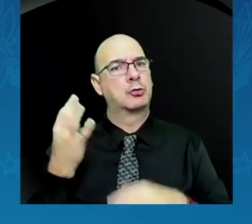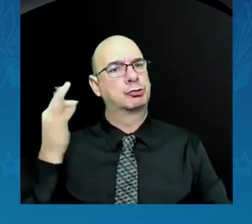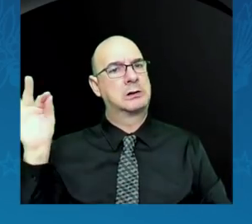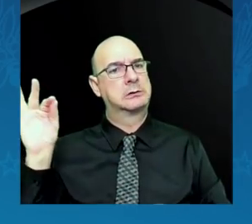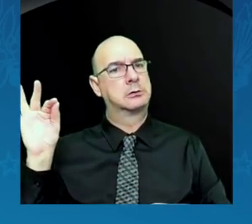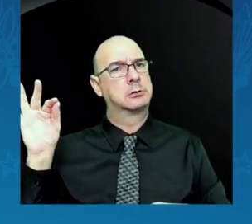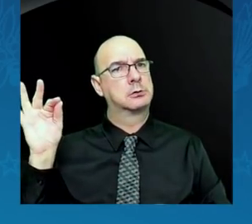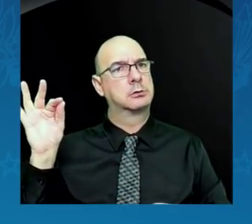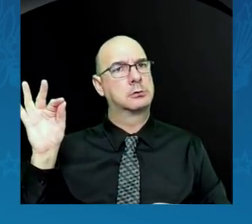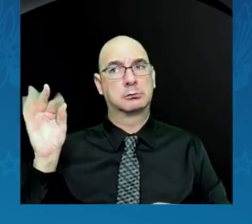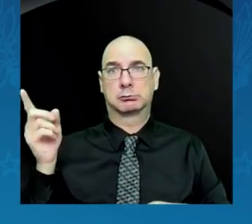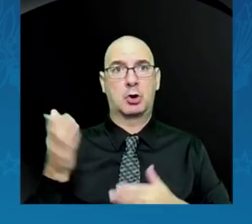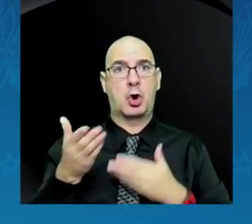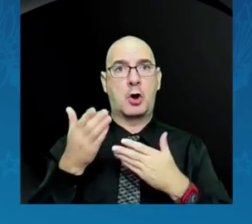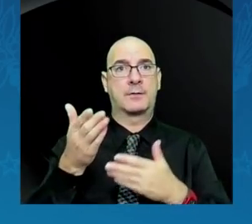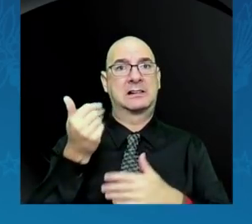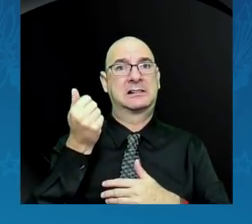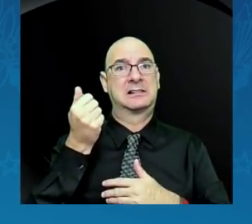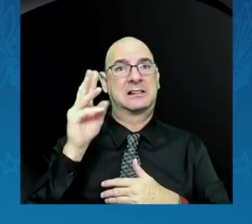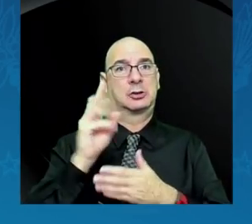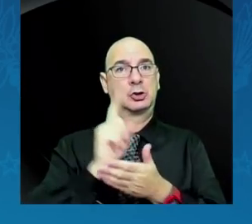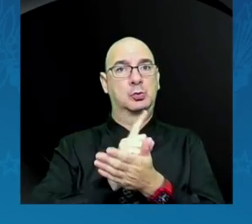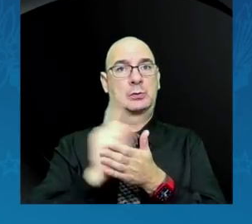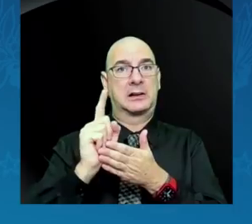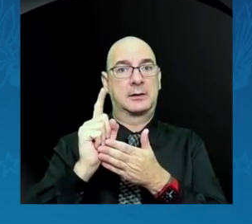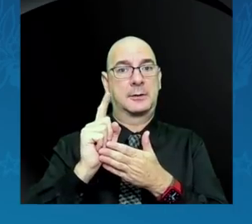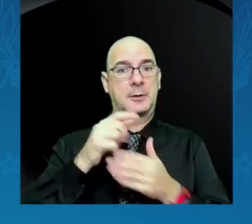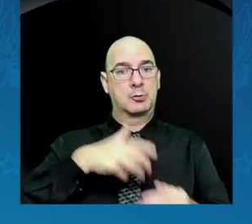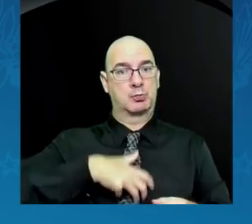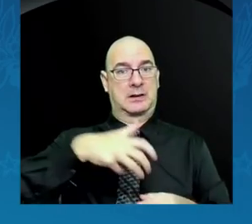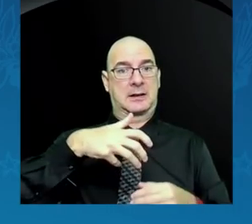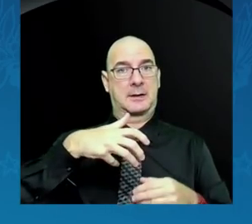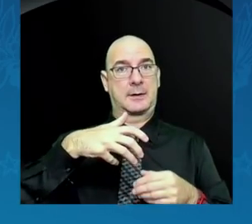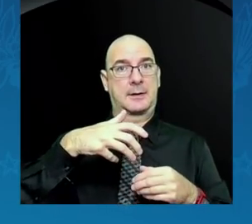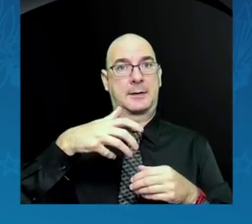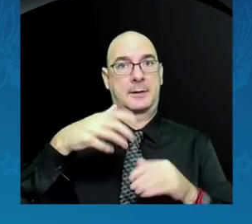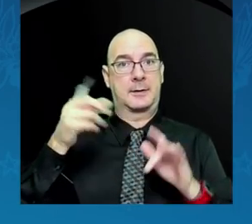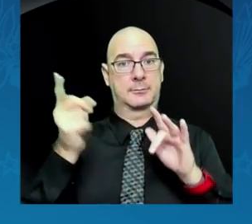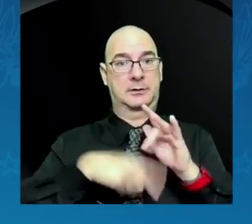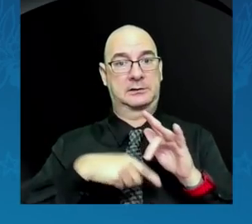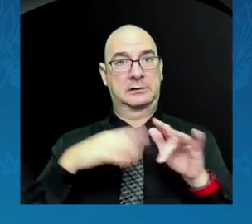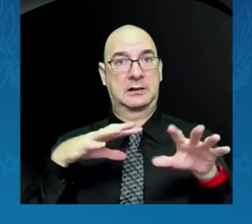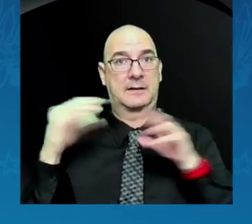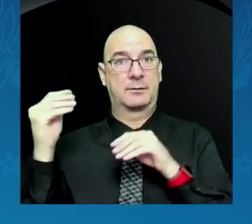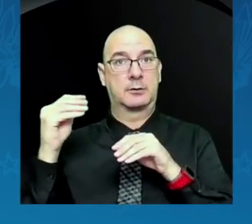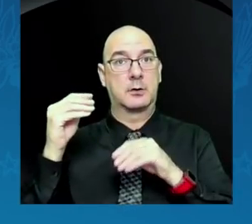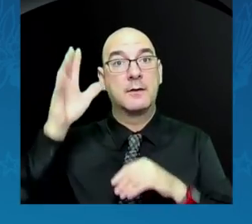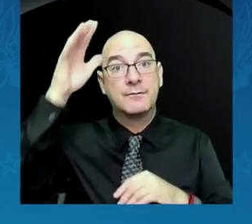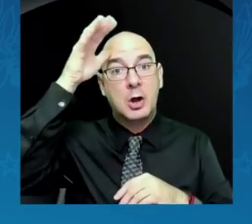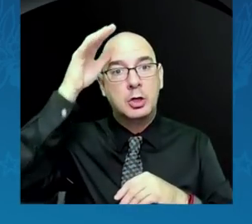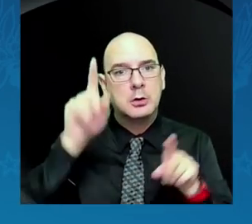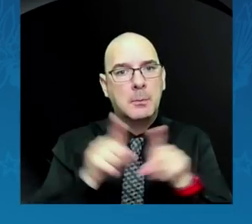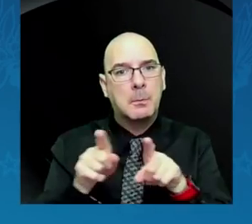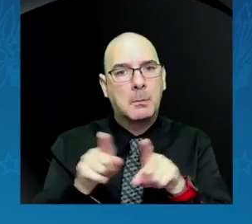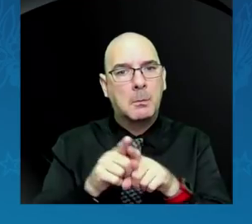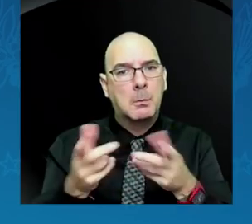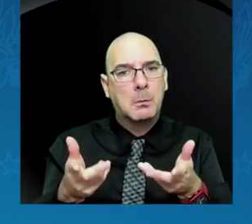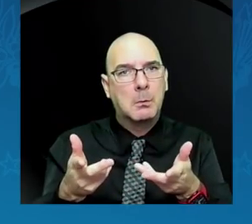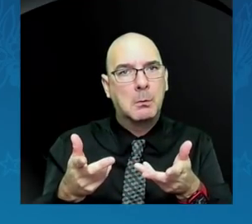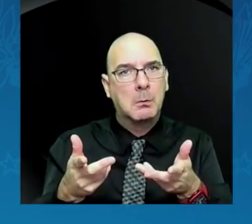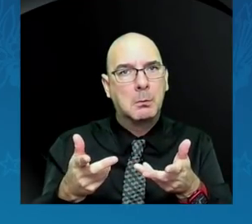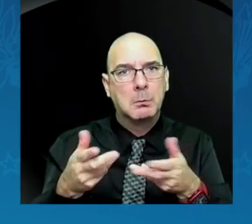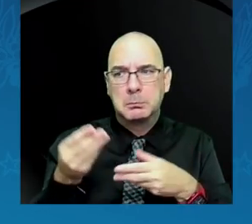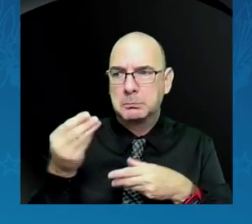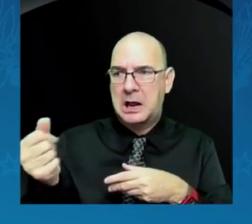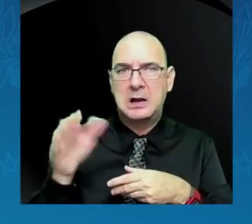maternity leave. Fathers are offered 28 days. Is it frustrating to you that the U.S. can't secure the same for American parents? And why